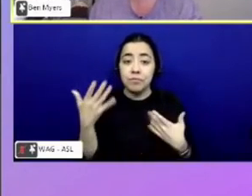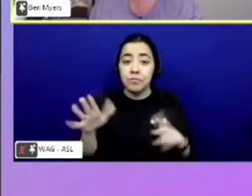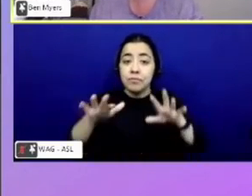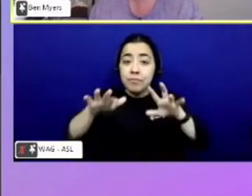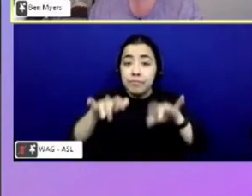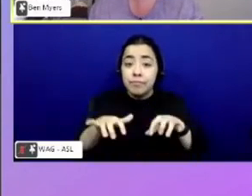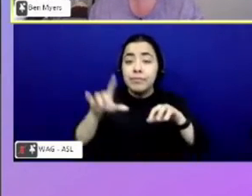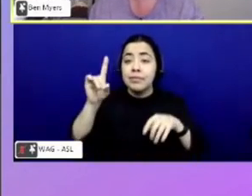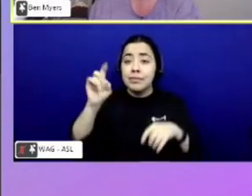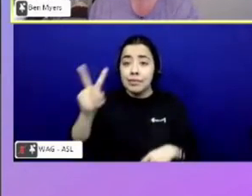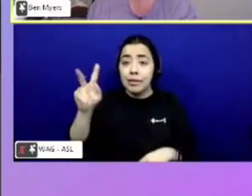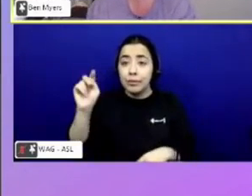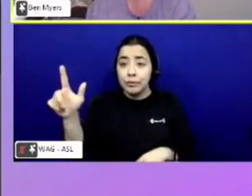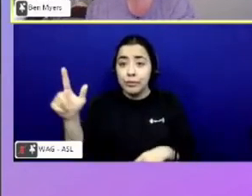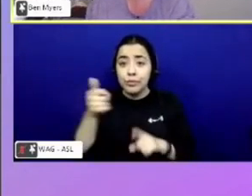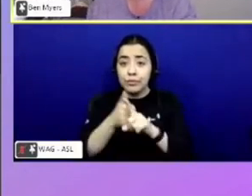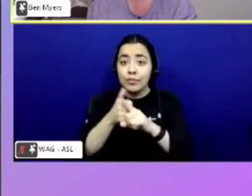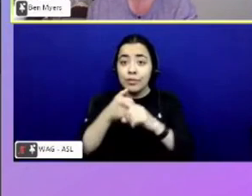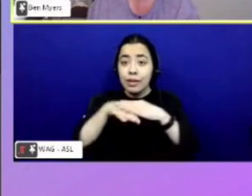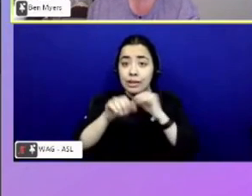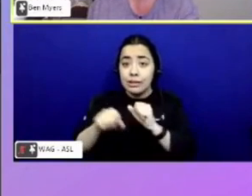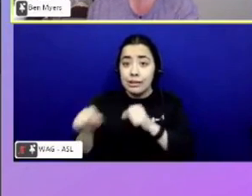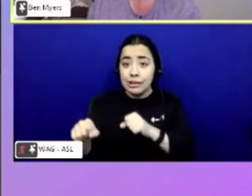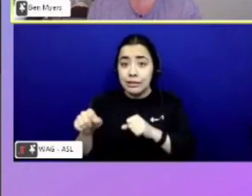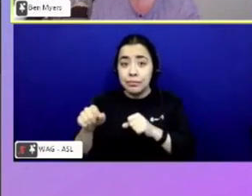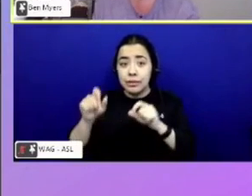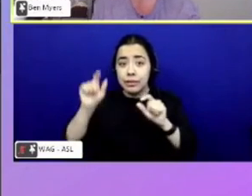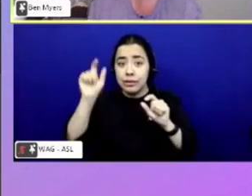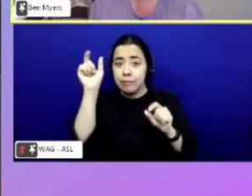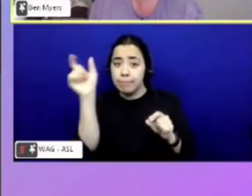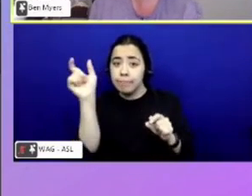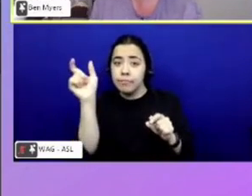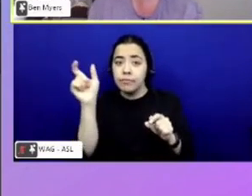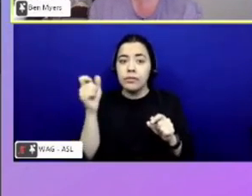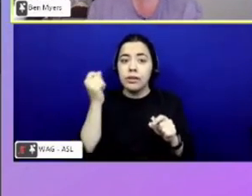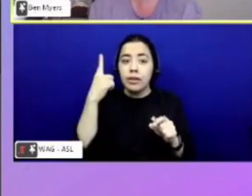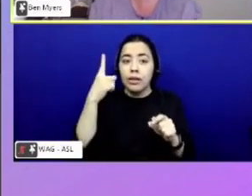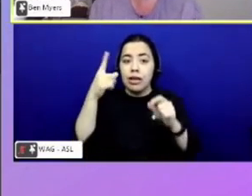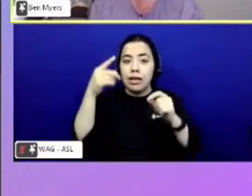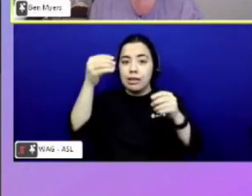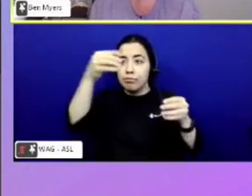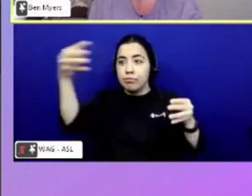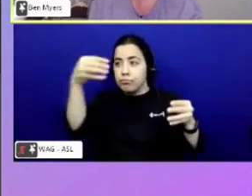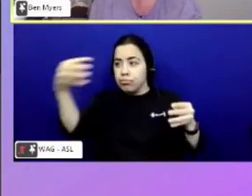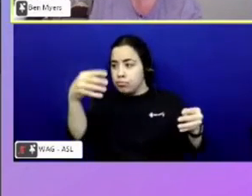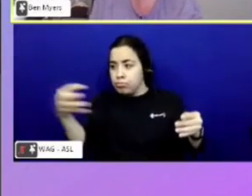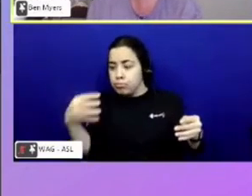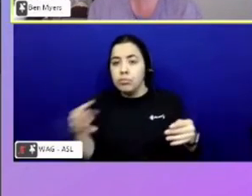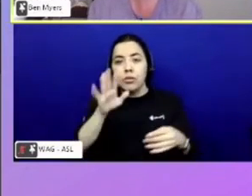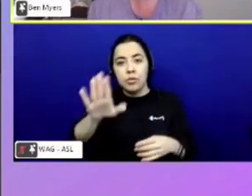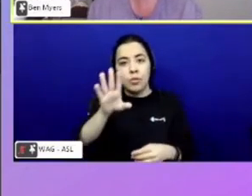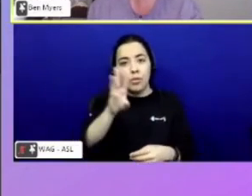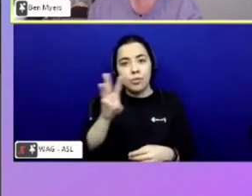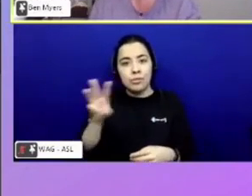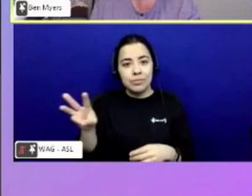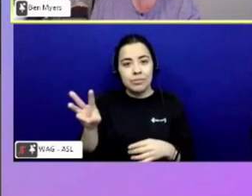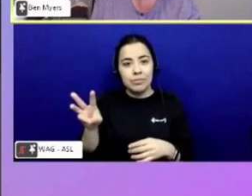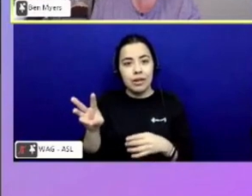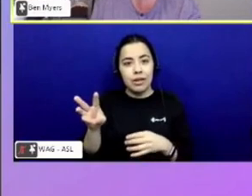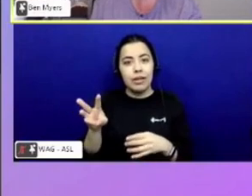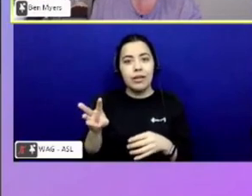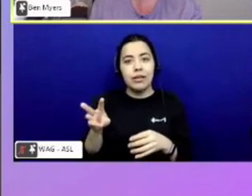dev tools and then gone to the accessibility pane, it's breaking down your web page in terms of these primitives